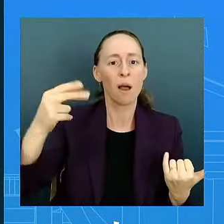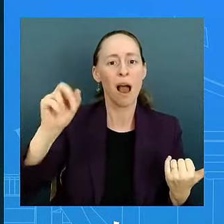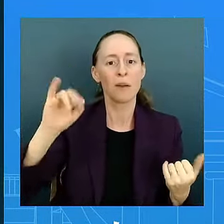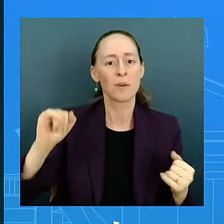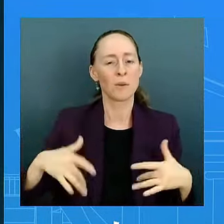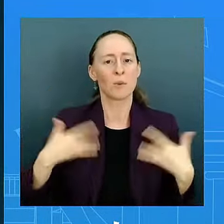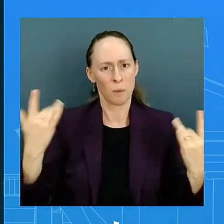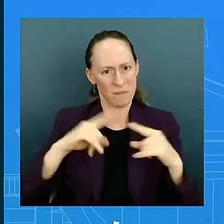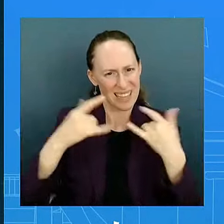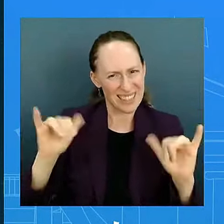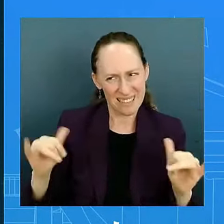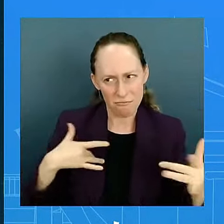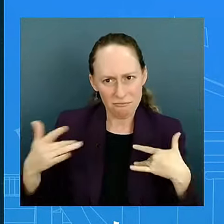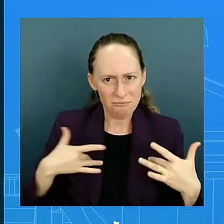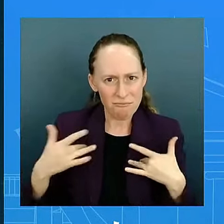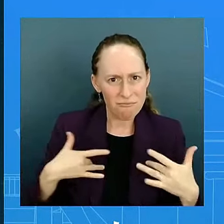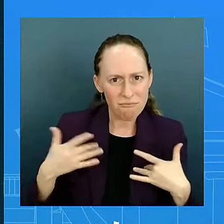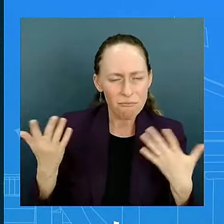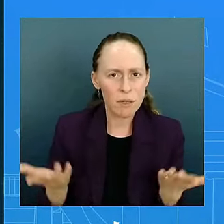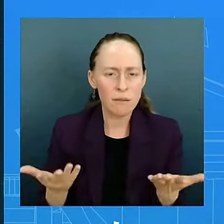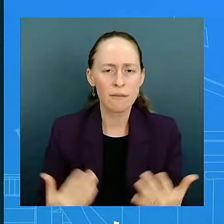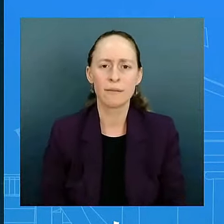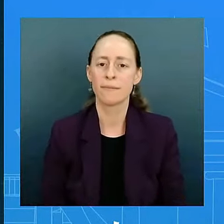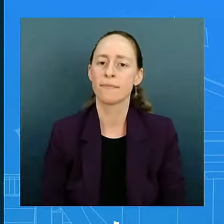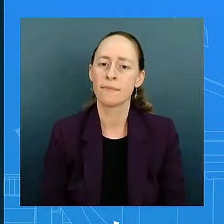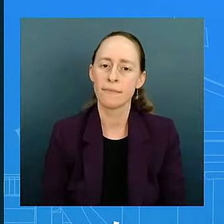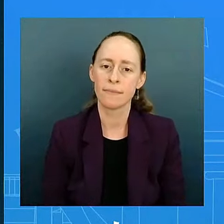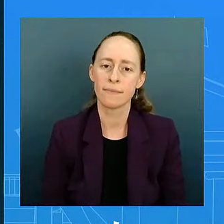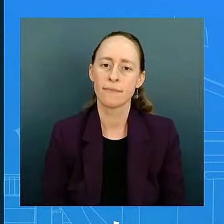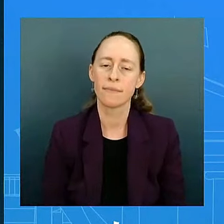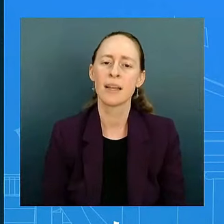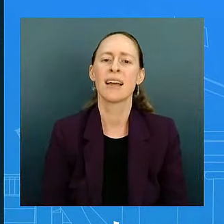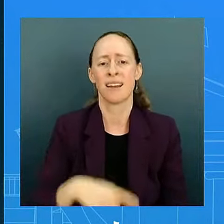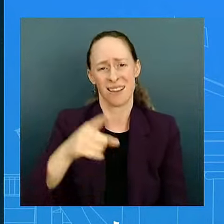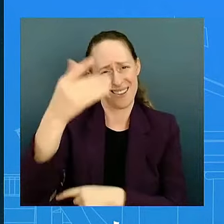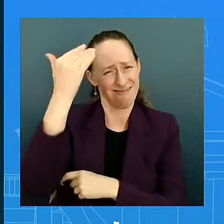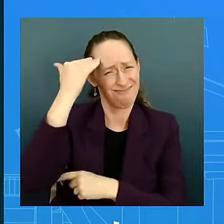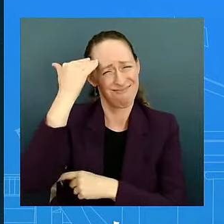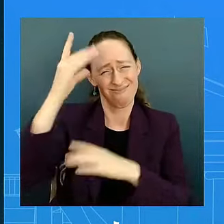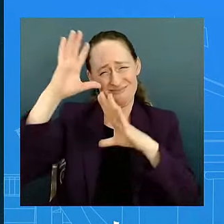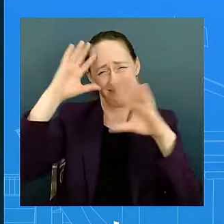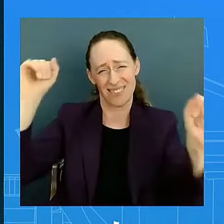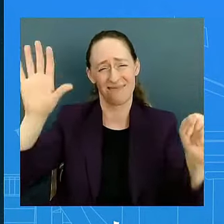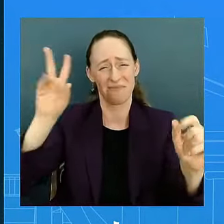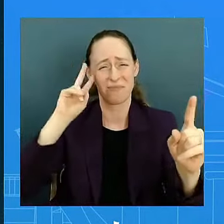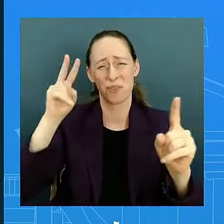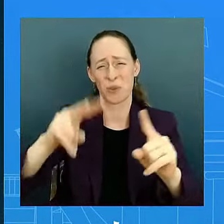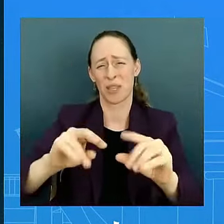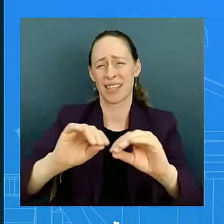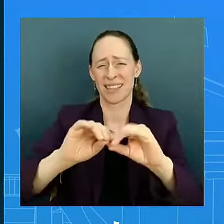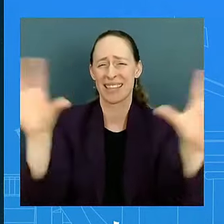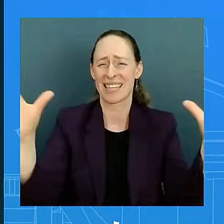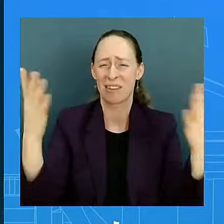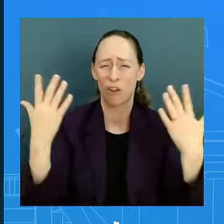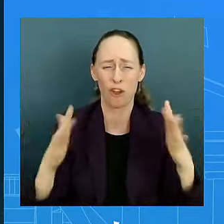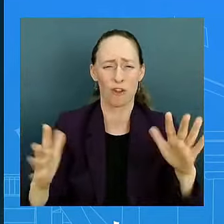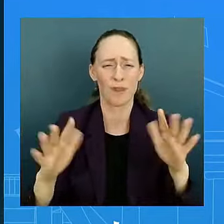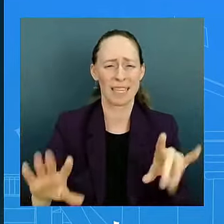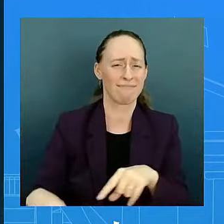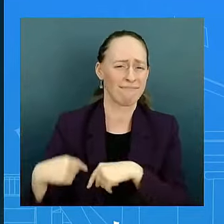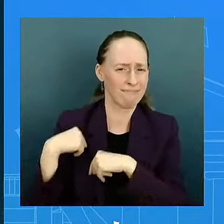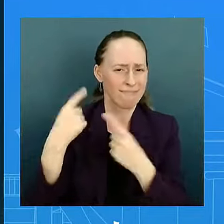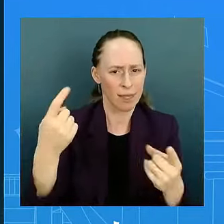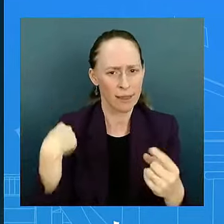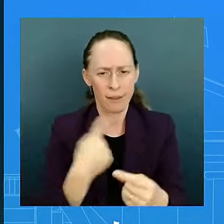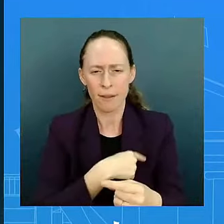clear about making sure that we continue to try to de-escalate tensions. We just